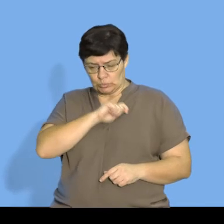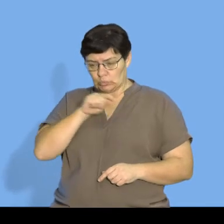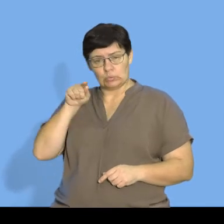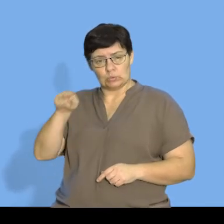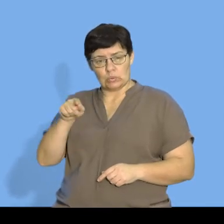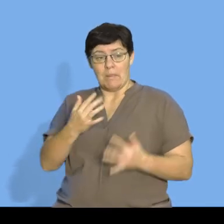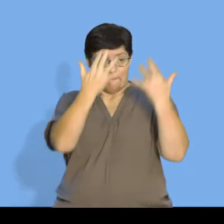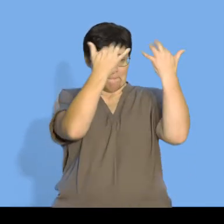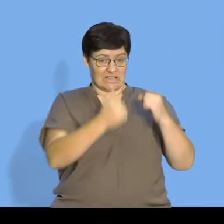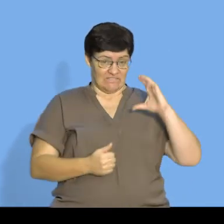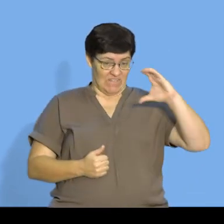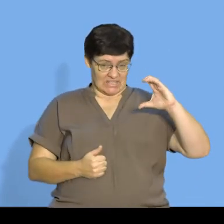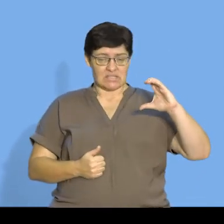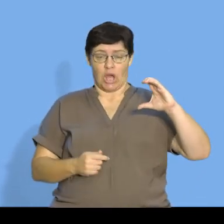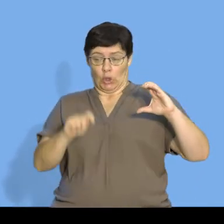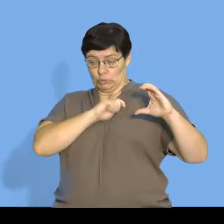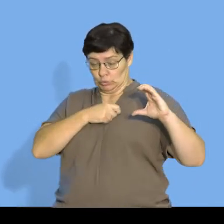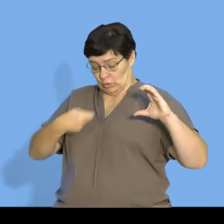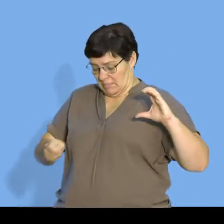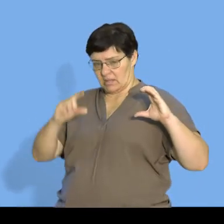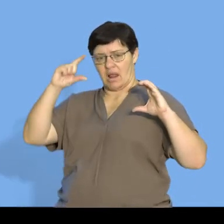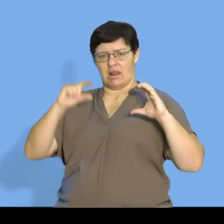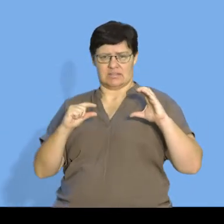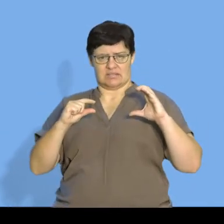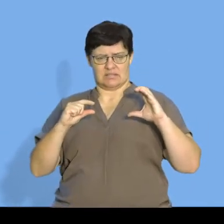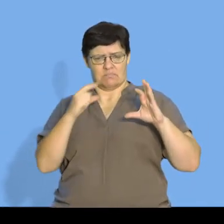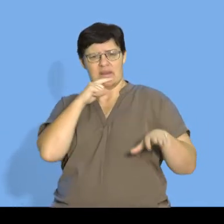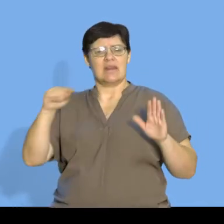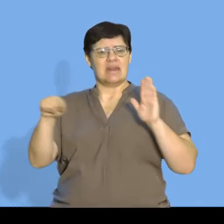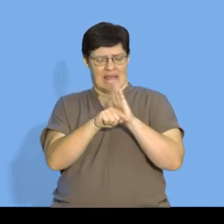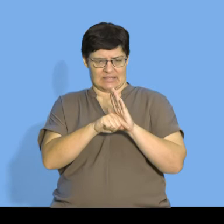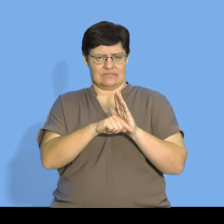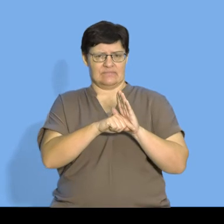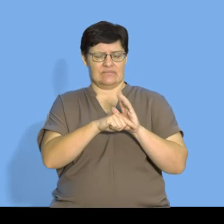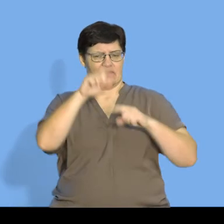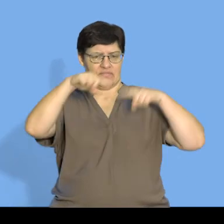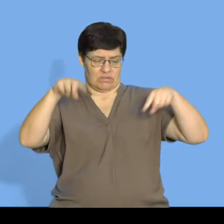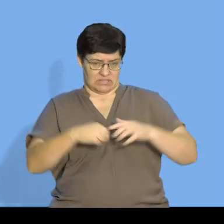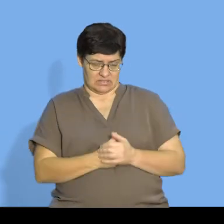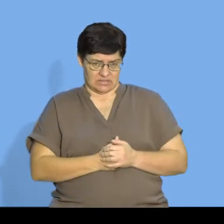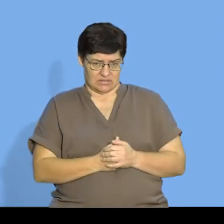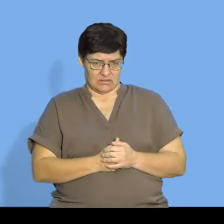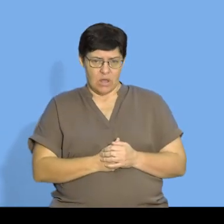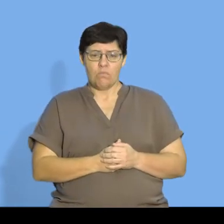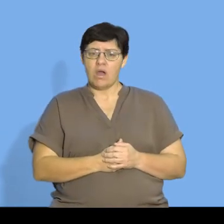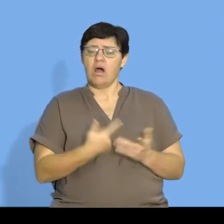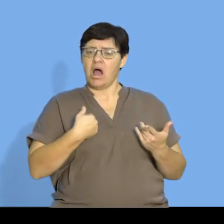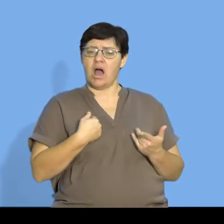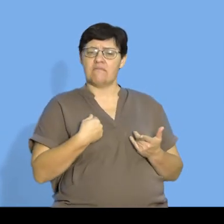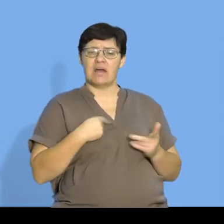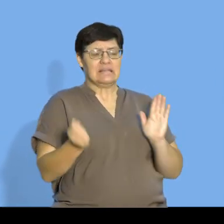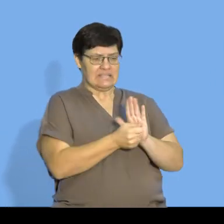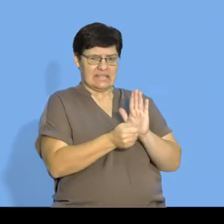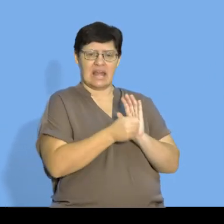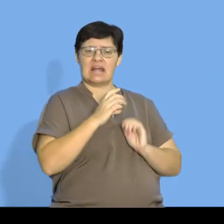was less than your budgeted. So clearly you can see it's a negative variance. You budgeted to receive or to have